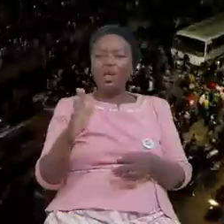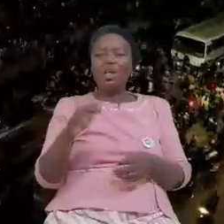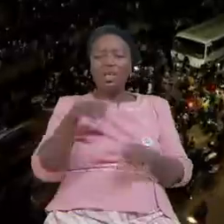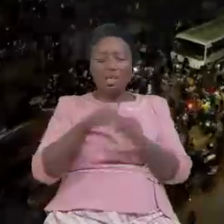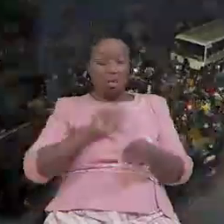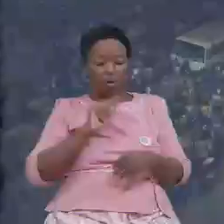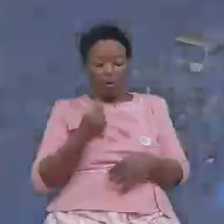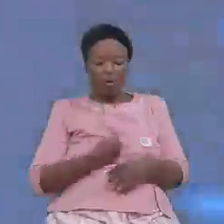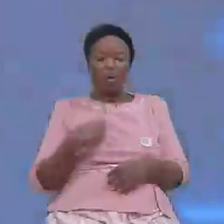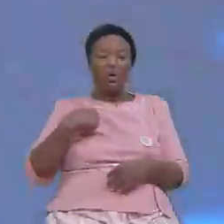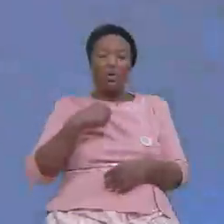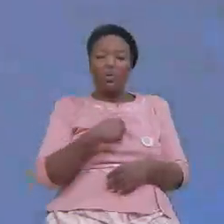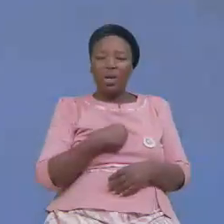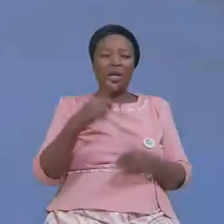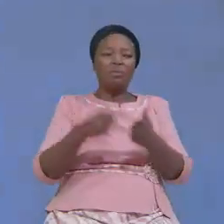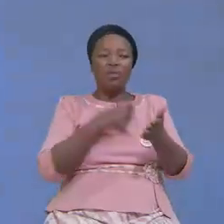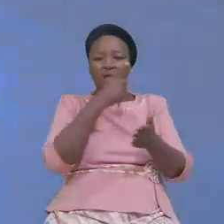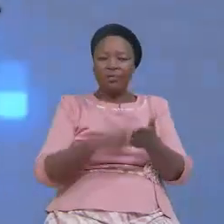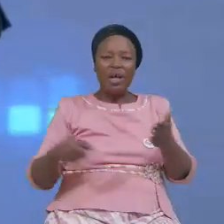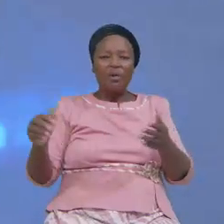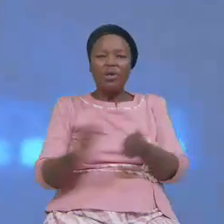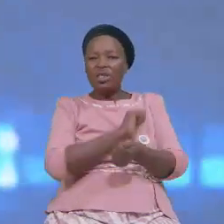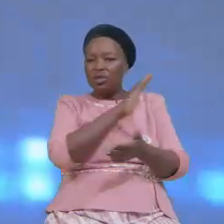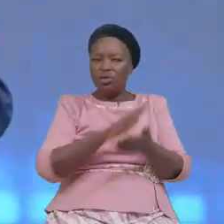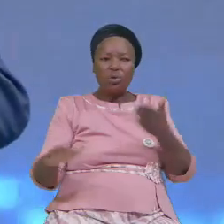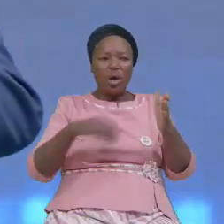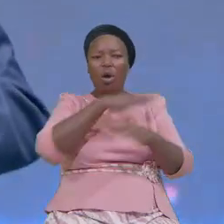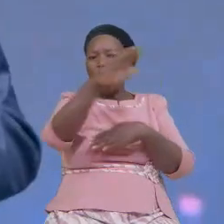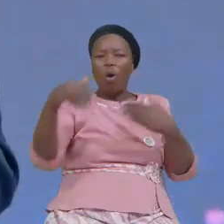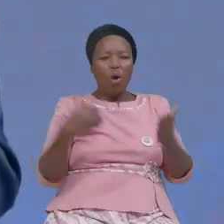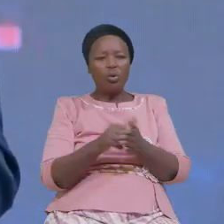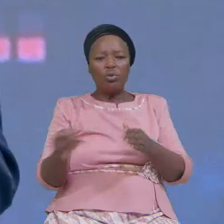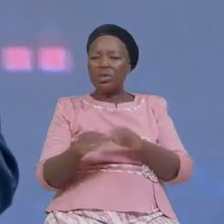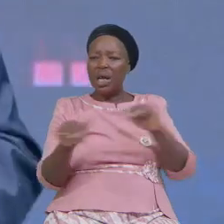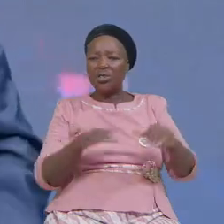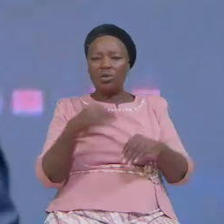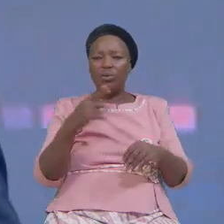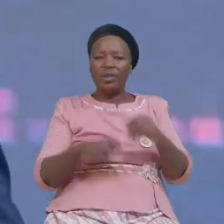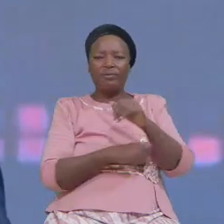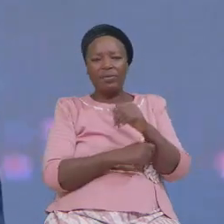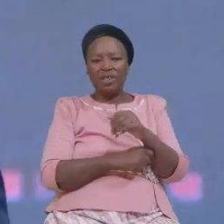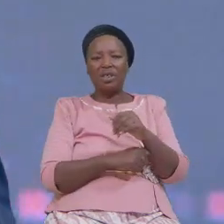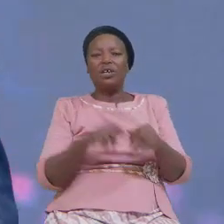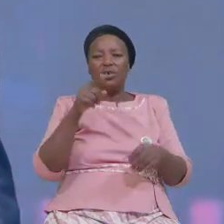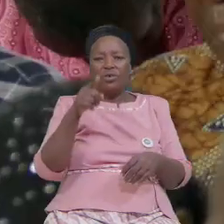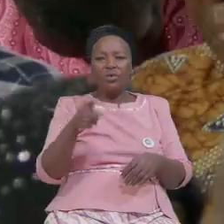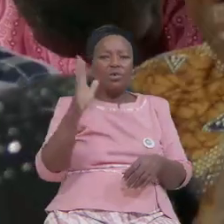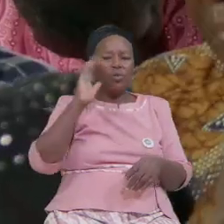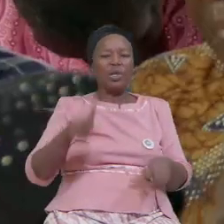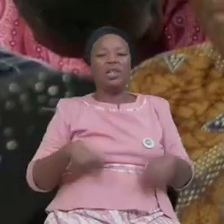we mortify, we deaden all those actions of the flesh. You will